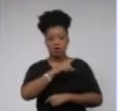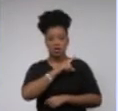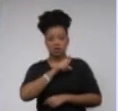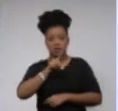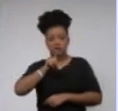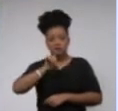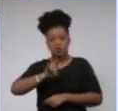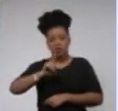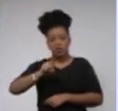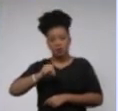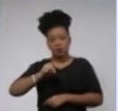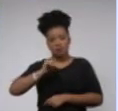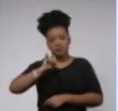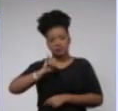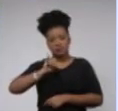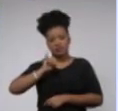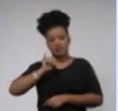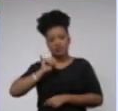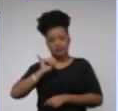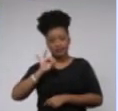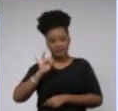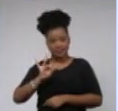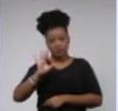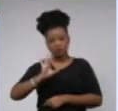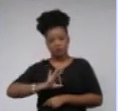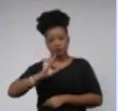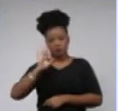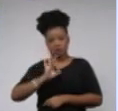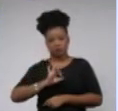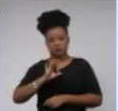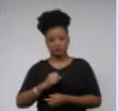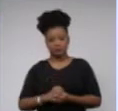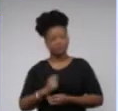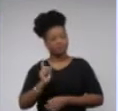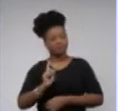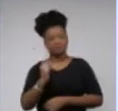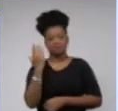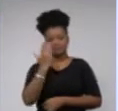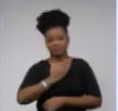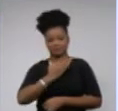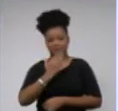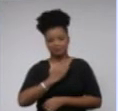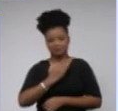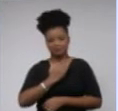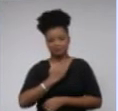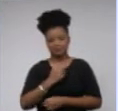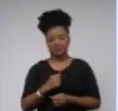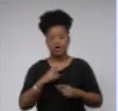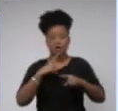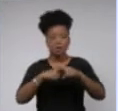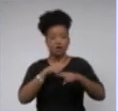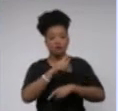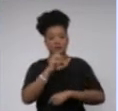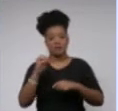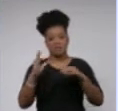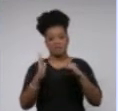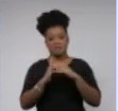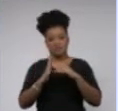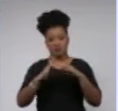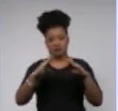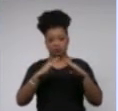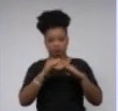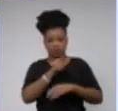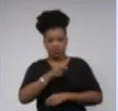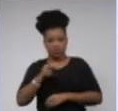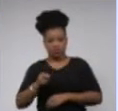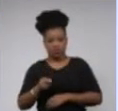the day before, with 10.28. Santi Spiritus also lowered its rate to